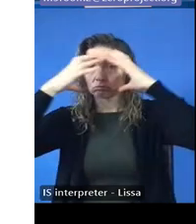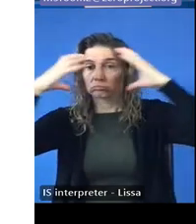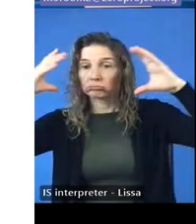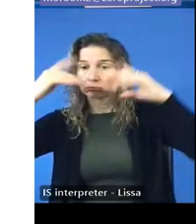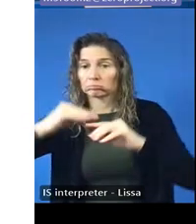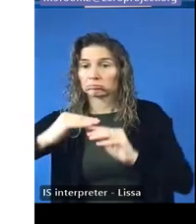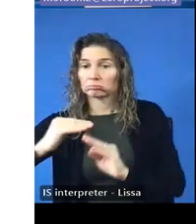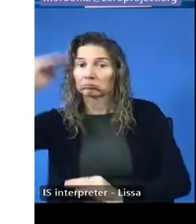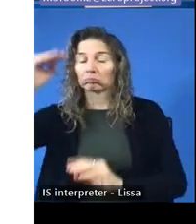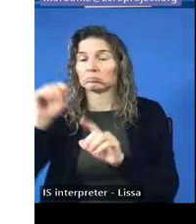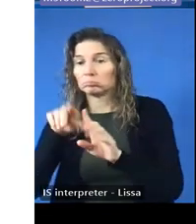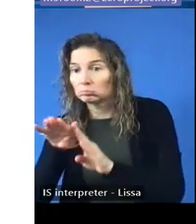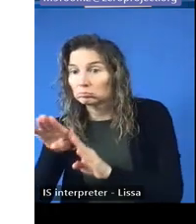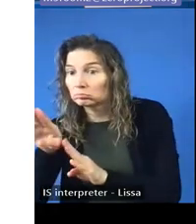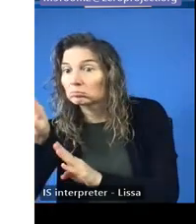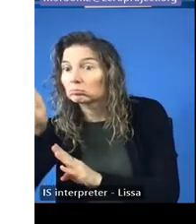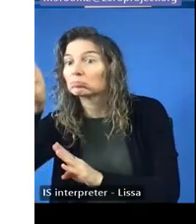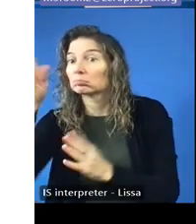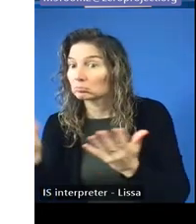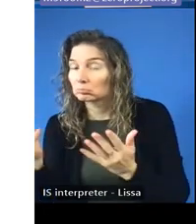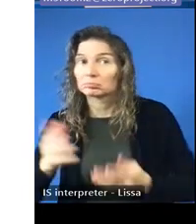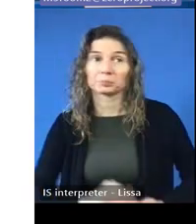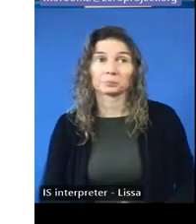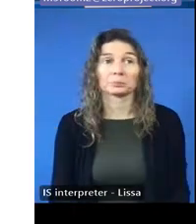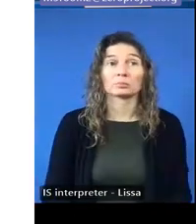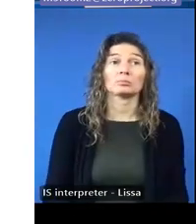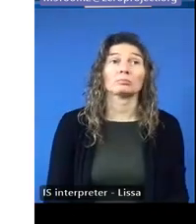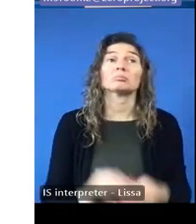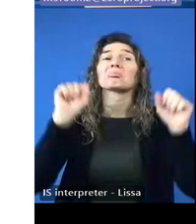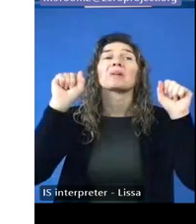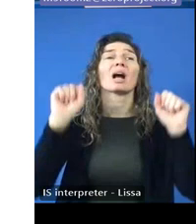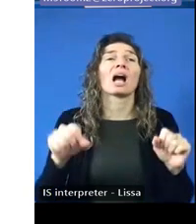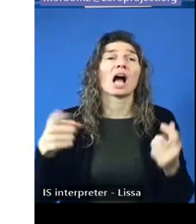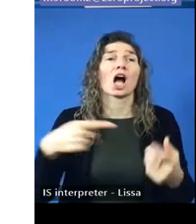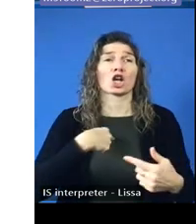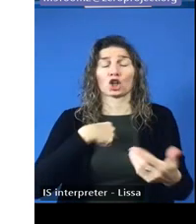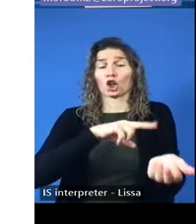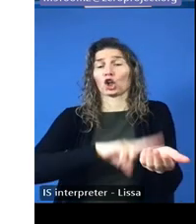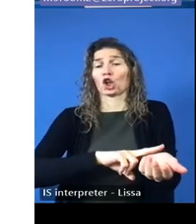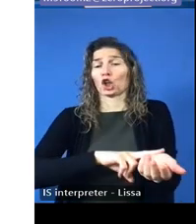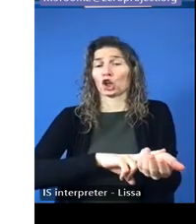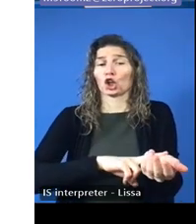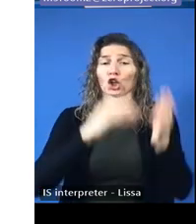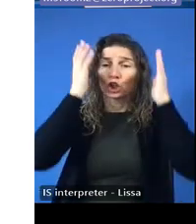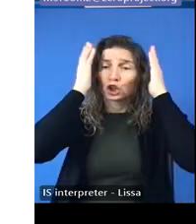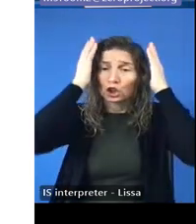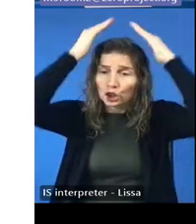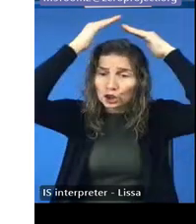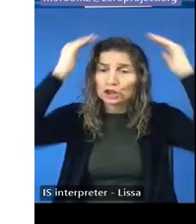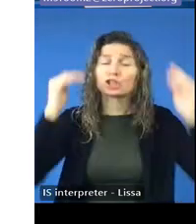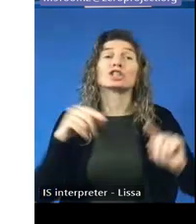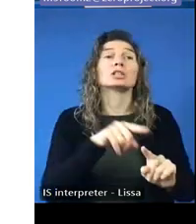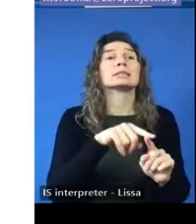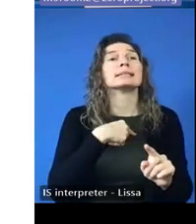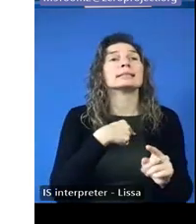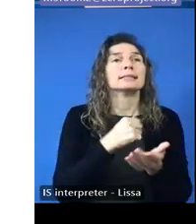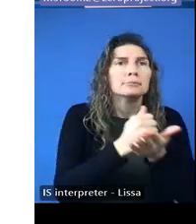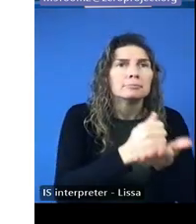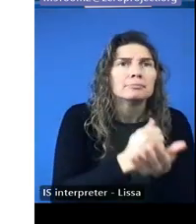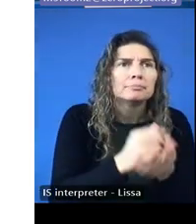In to assess and monitor feeding difficulties, growth, development, or anemia status for children over